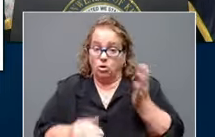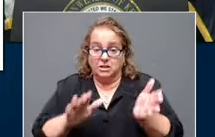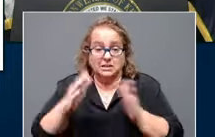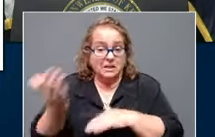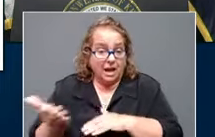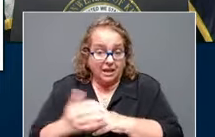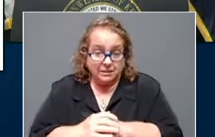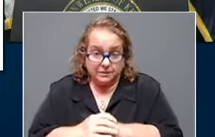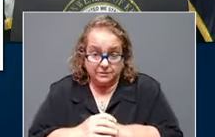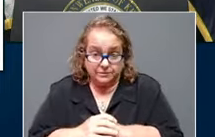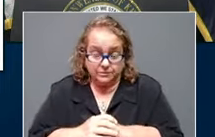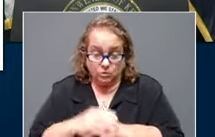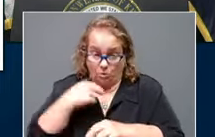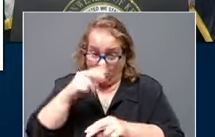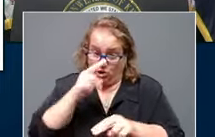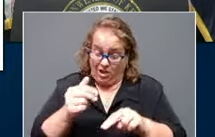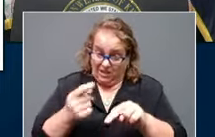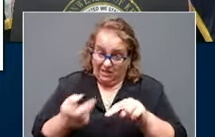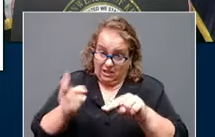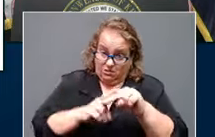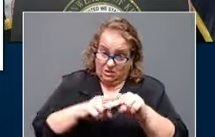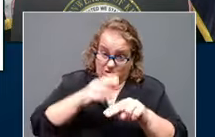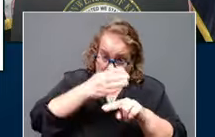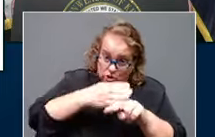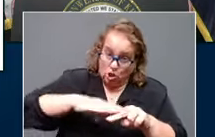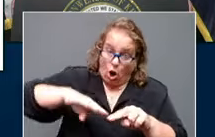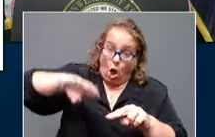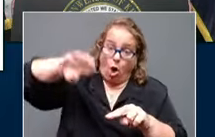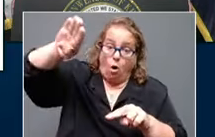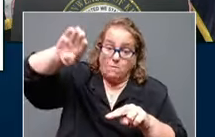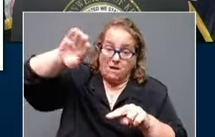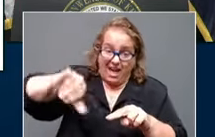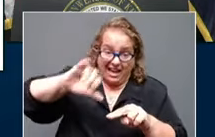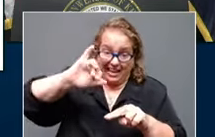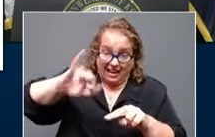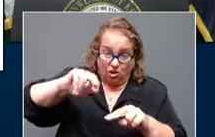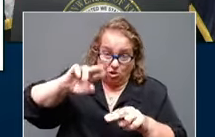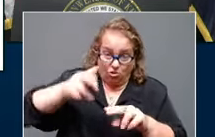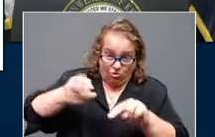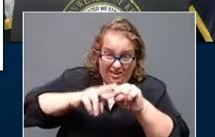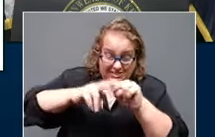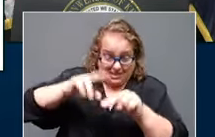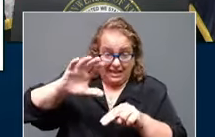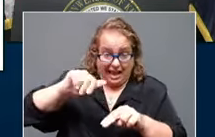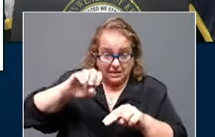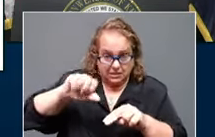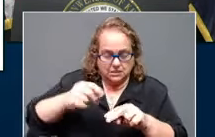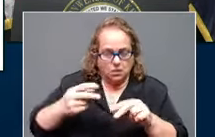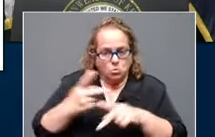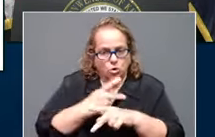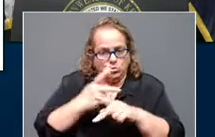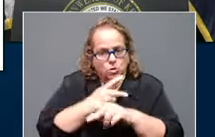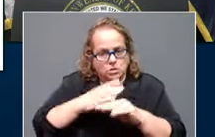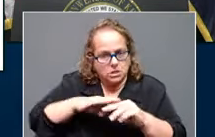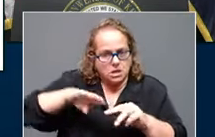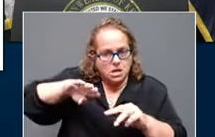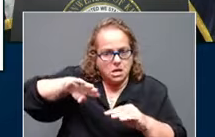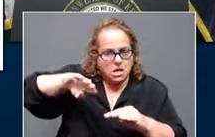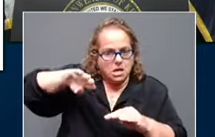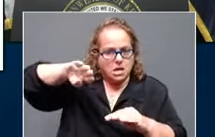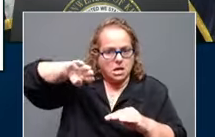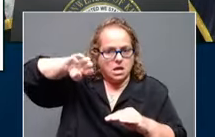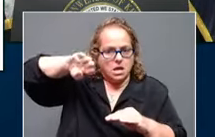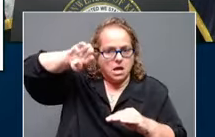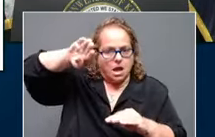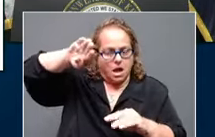ago? And how fast we've gone from a time when we were in a relatively safe